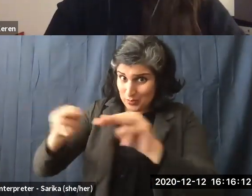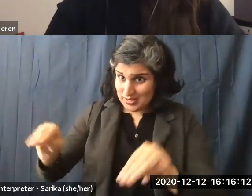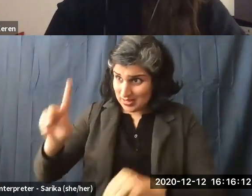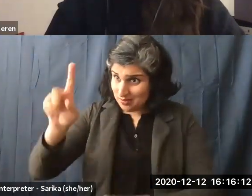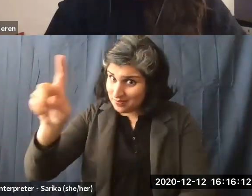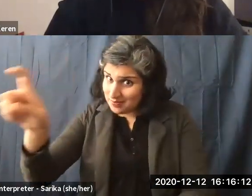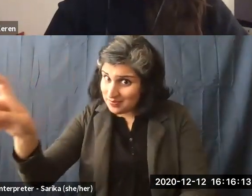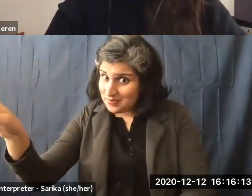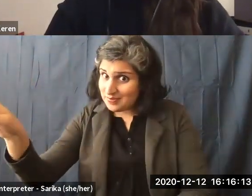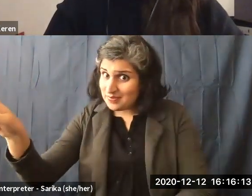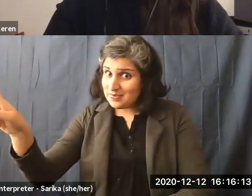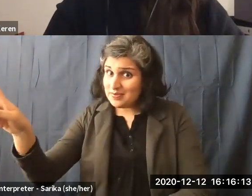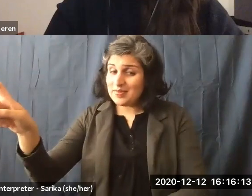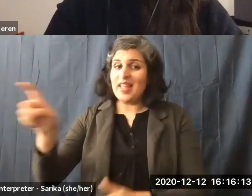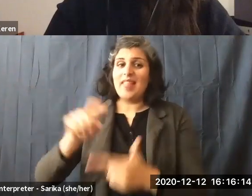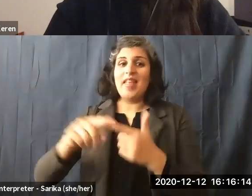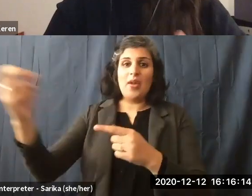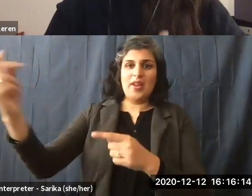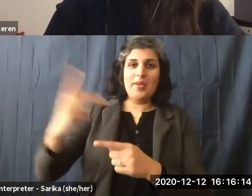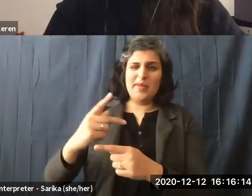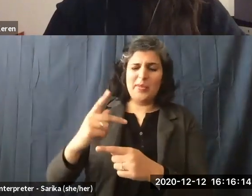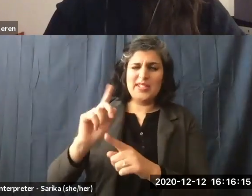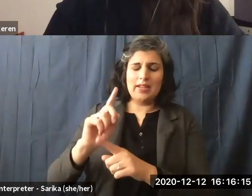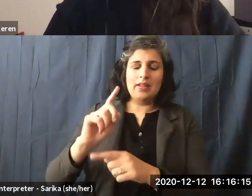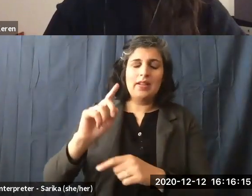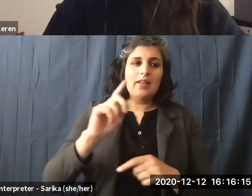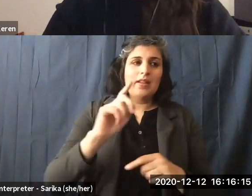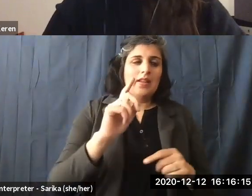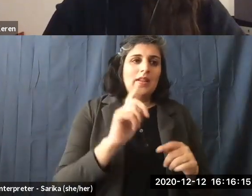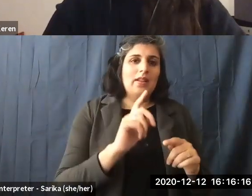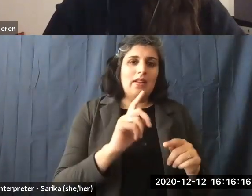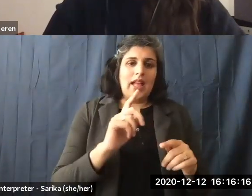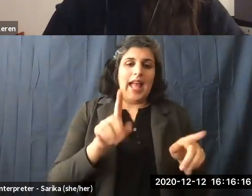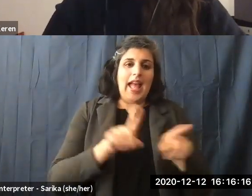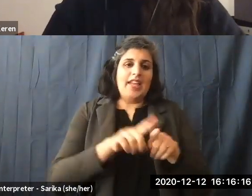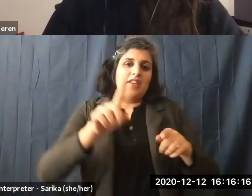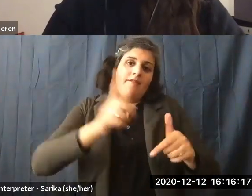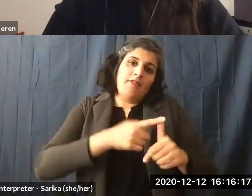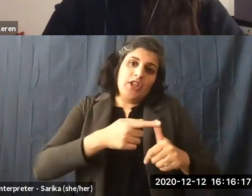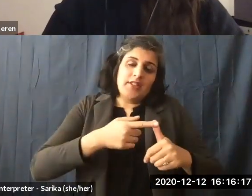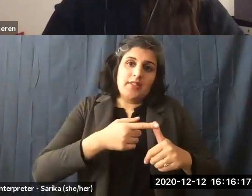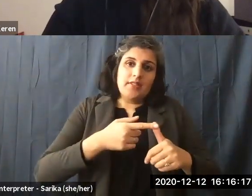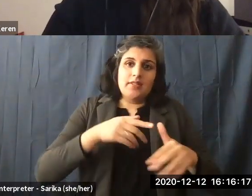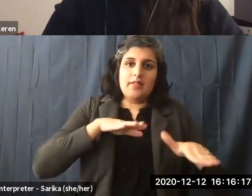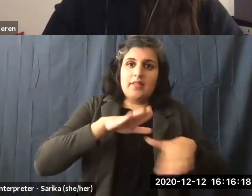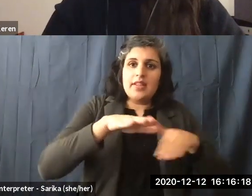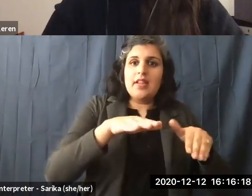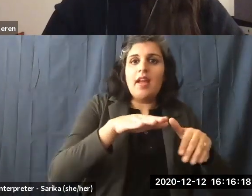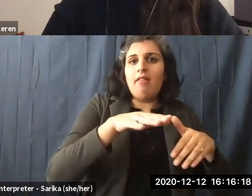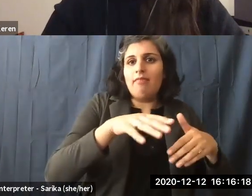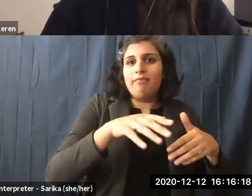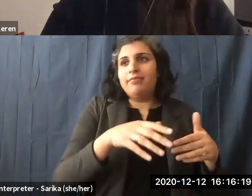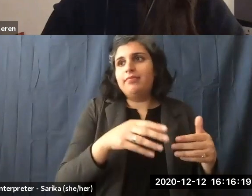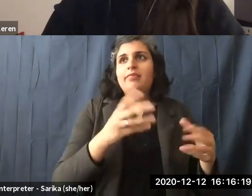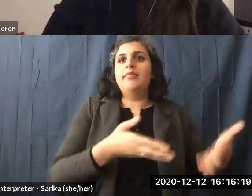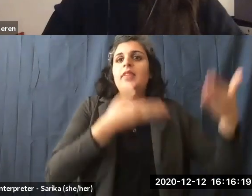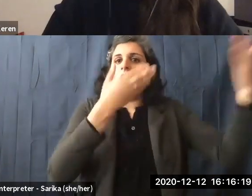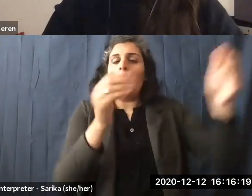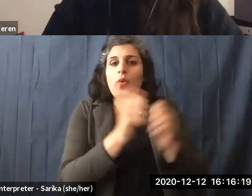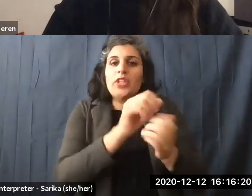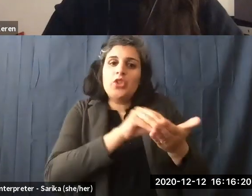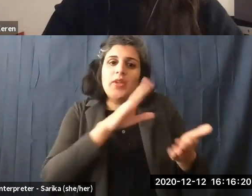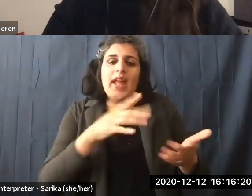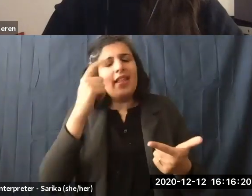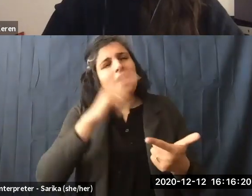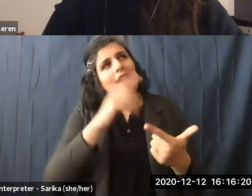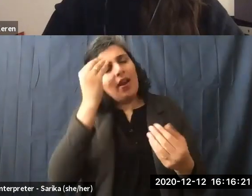like, kind of, you know, bring that conversation as a first step, even with students. And then, I don't know, I